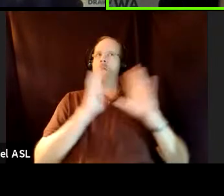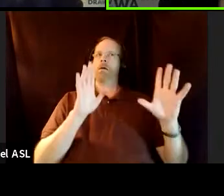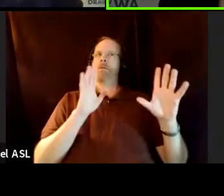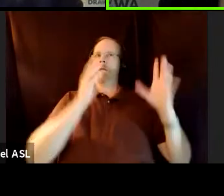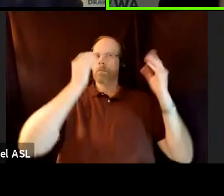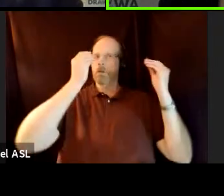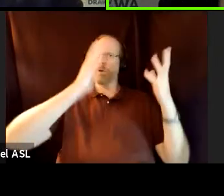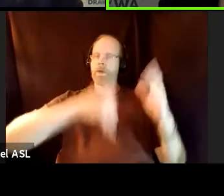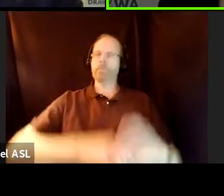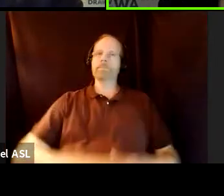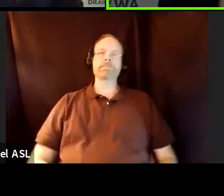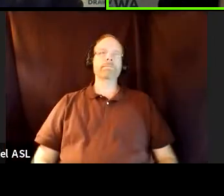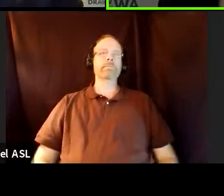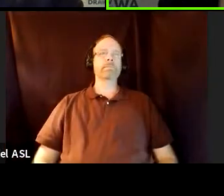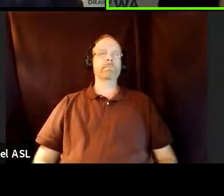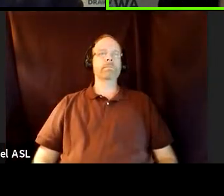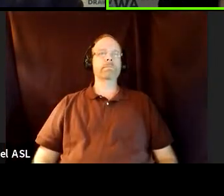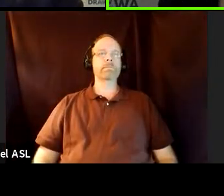that point.